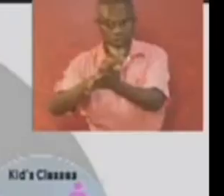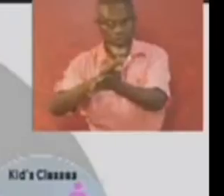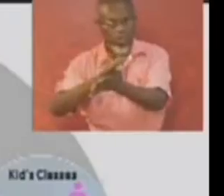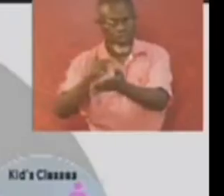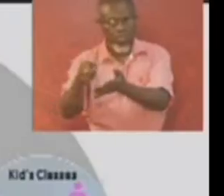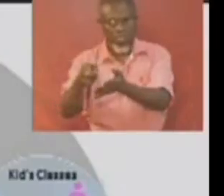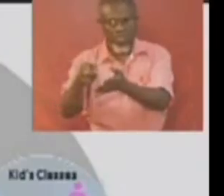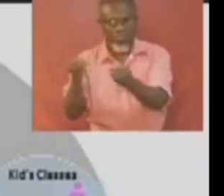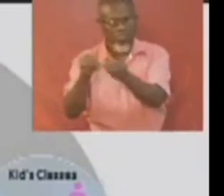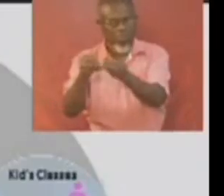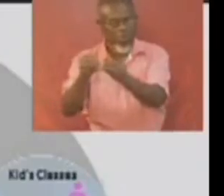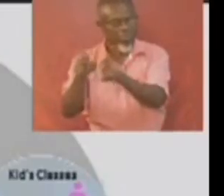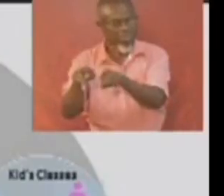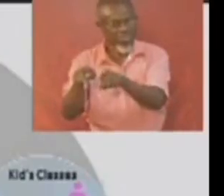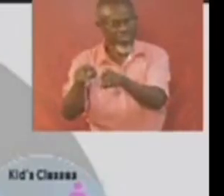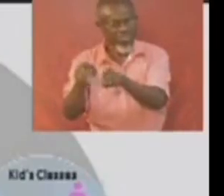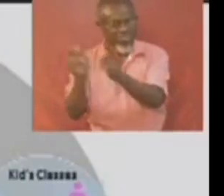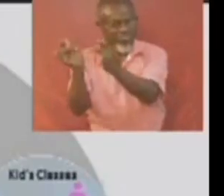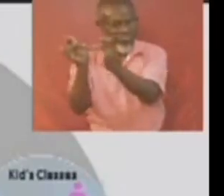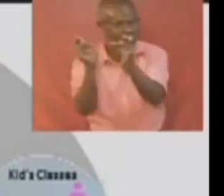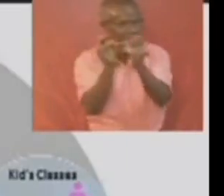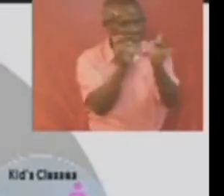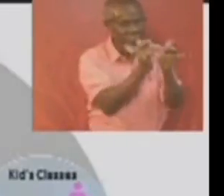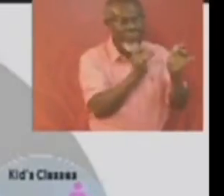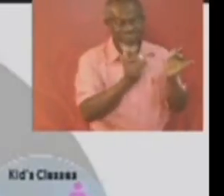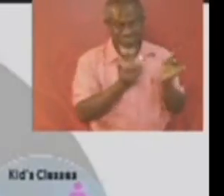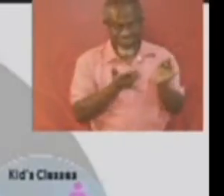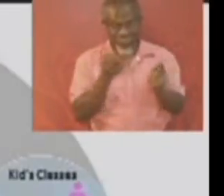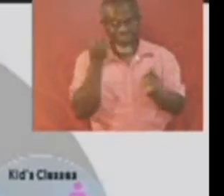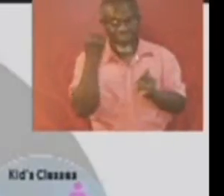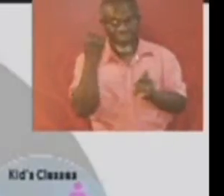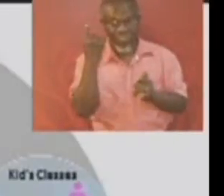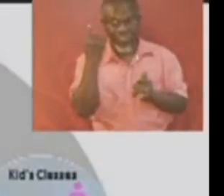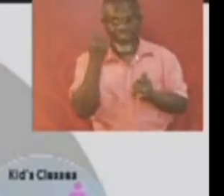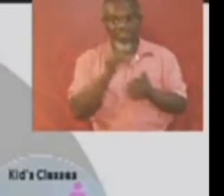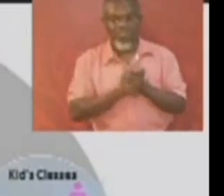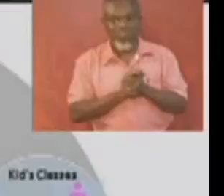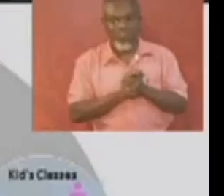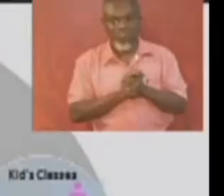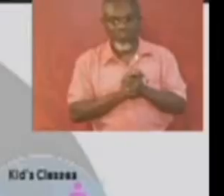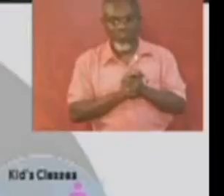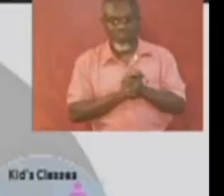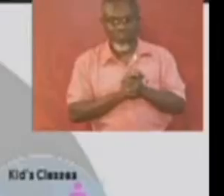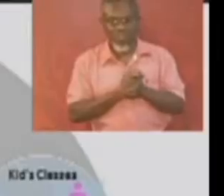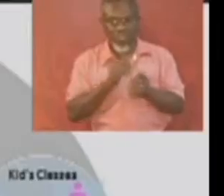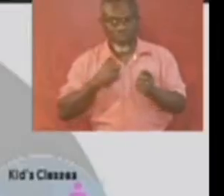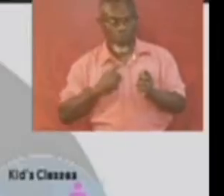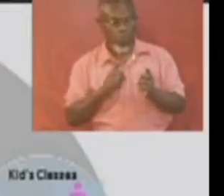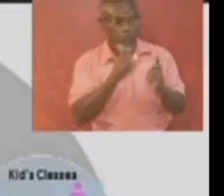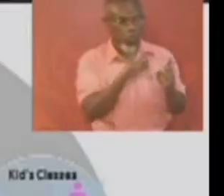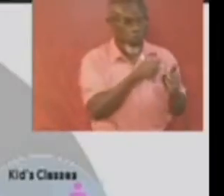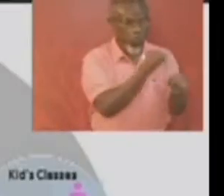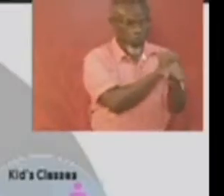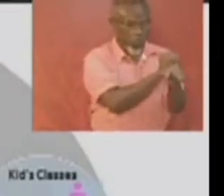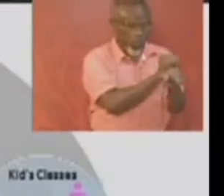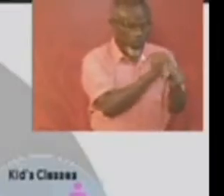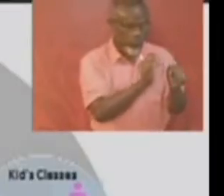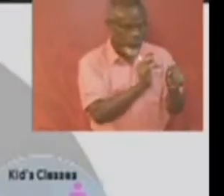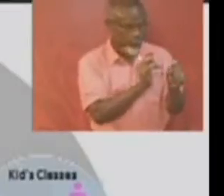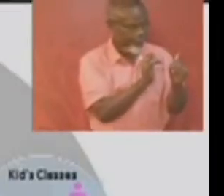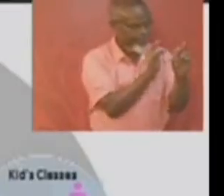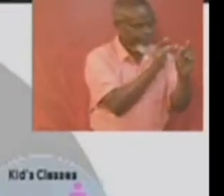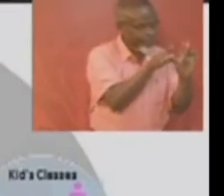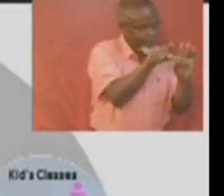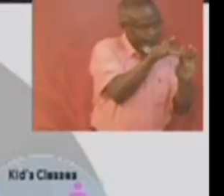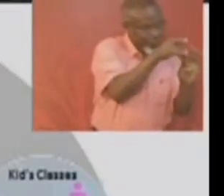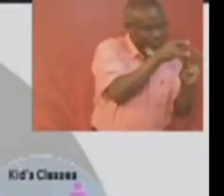job, all the individuals at the small line that your partner might have gone to, that another member of your workplace may have gone to, the family groups of